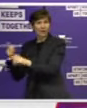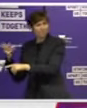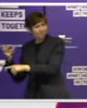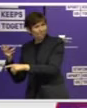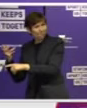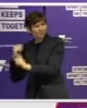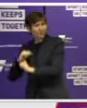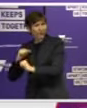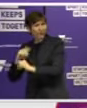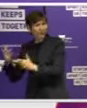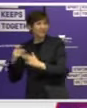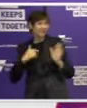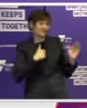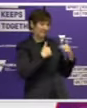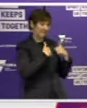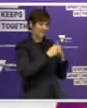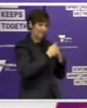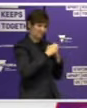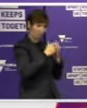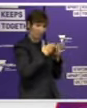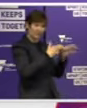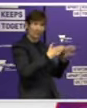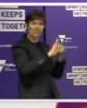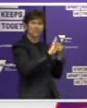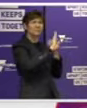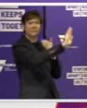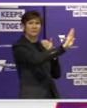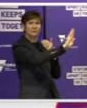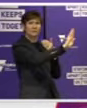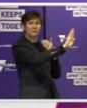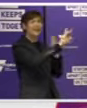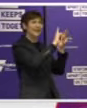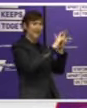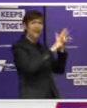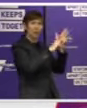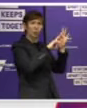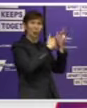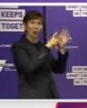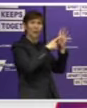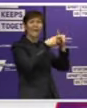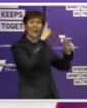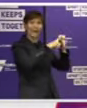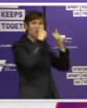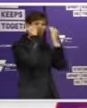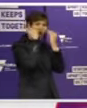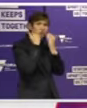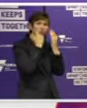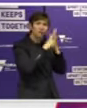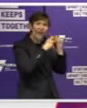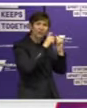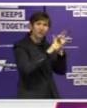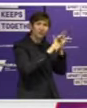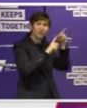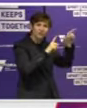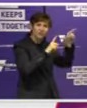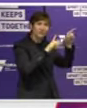The inquiry has got a job to do. Who they call, what they look at, is entirely a matter for them. And